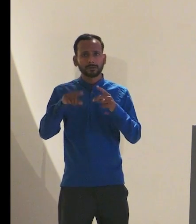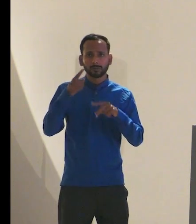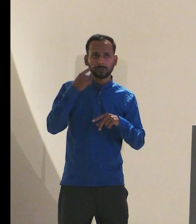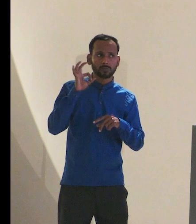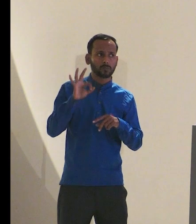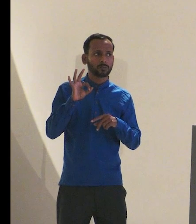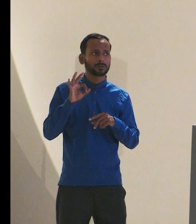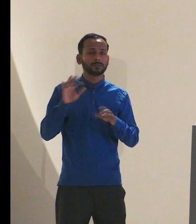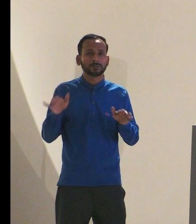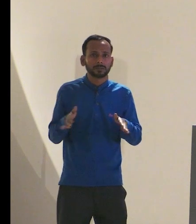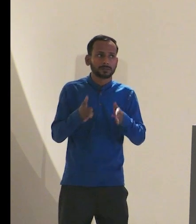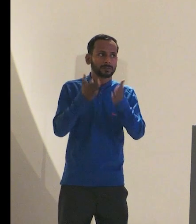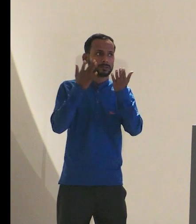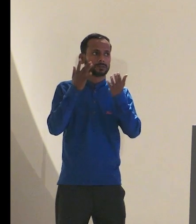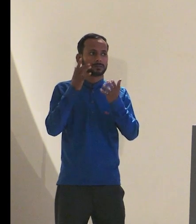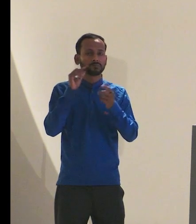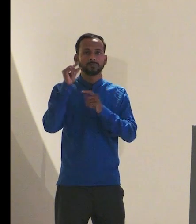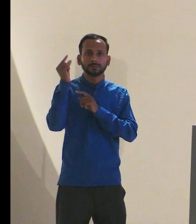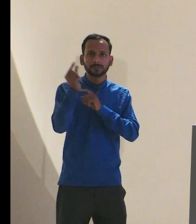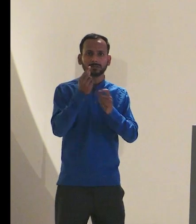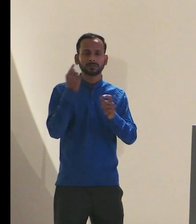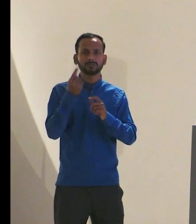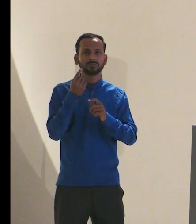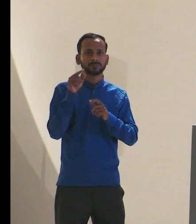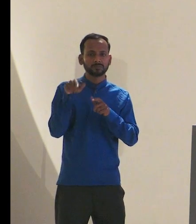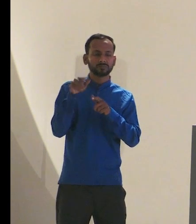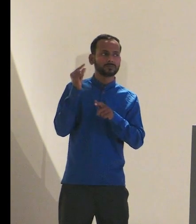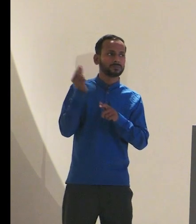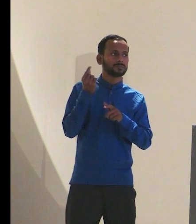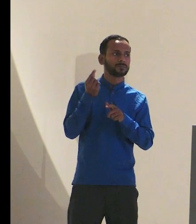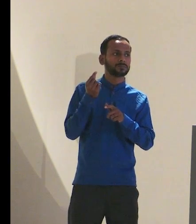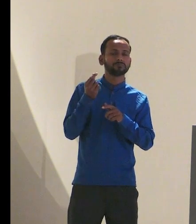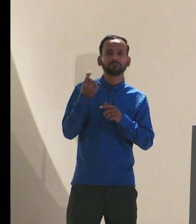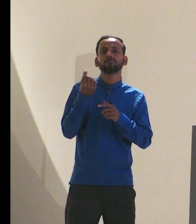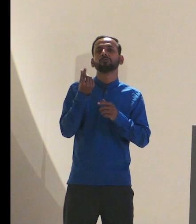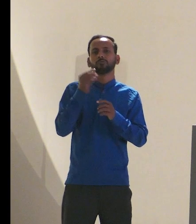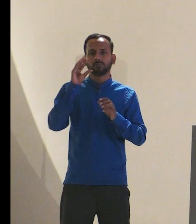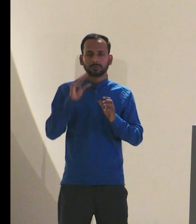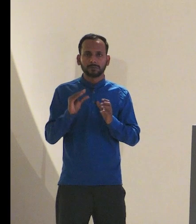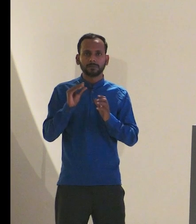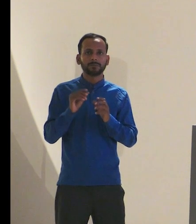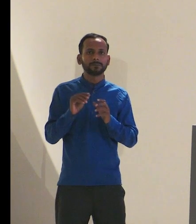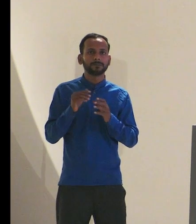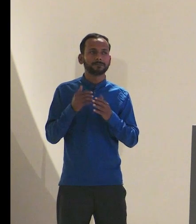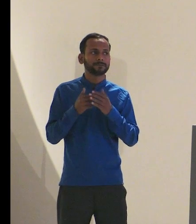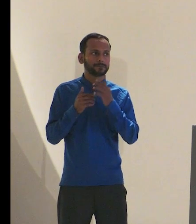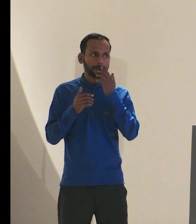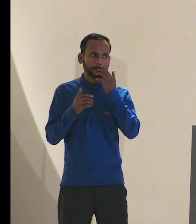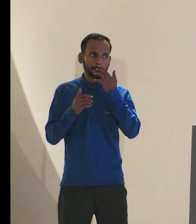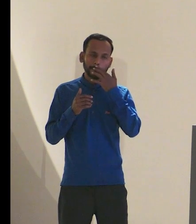been mutilated of late in India is that of Ambedkar, not the imperialist statues.